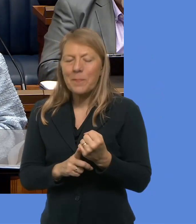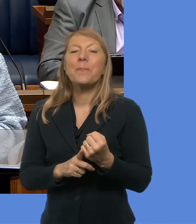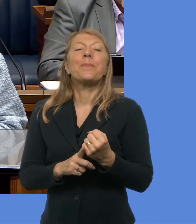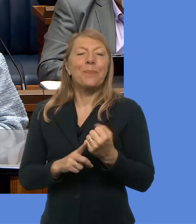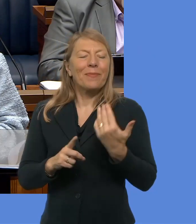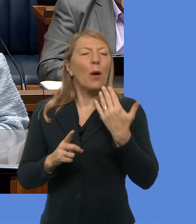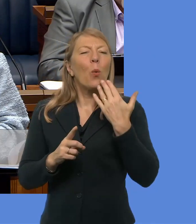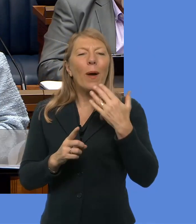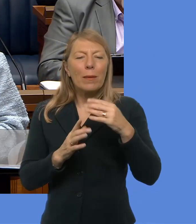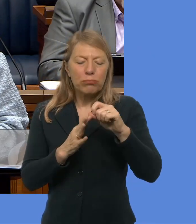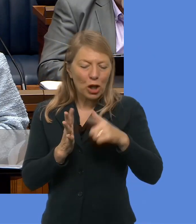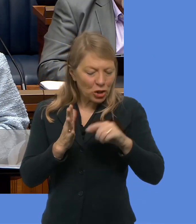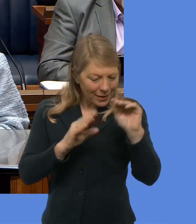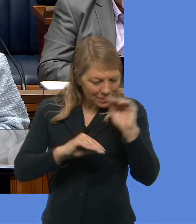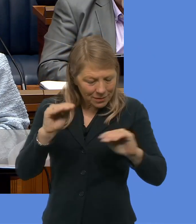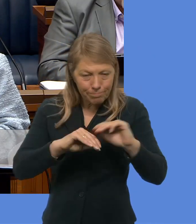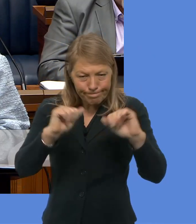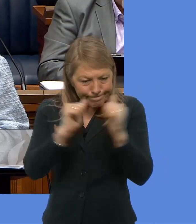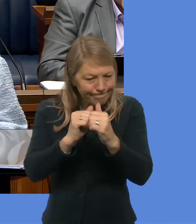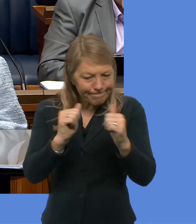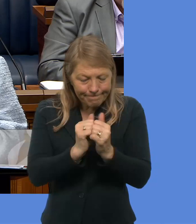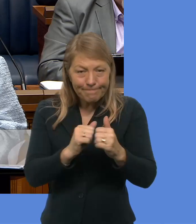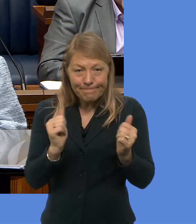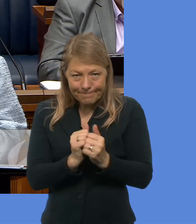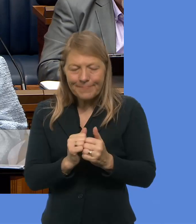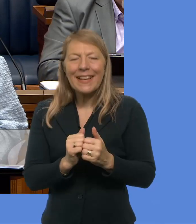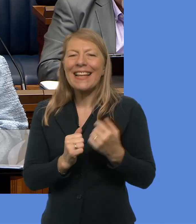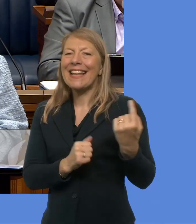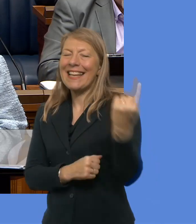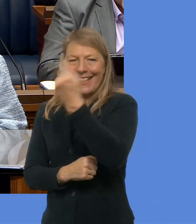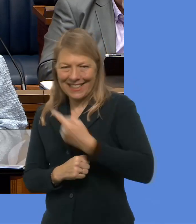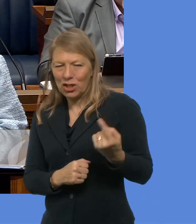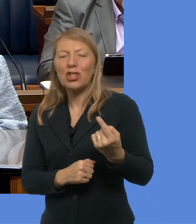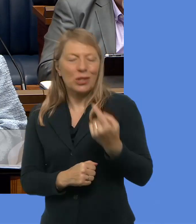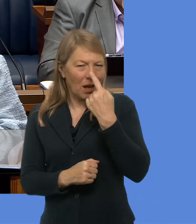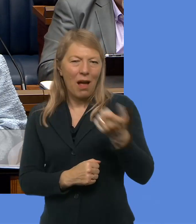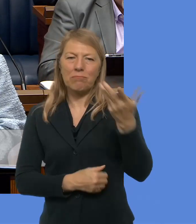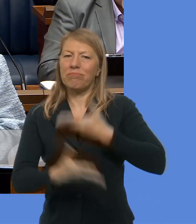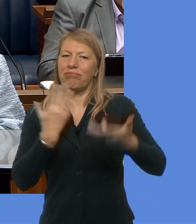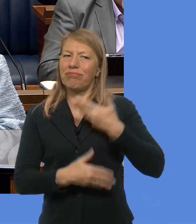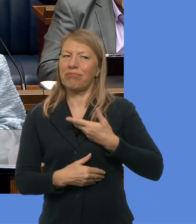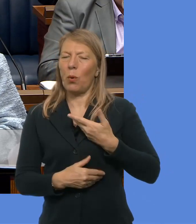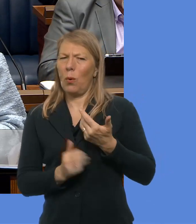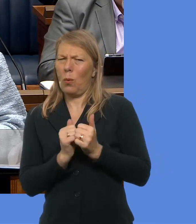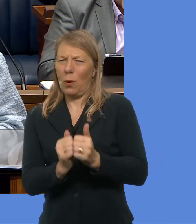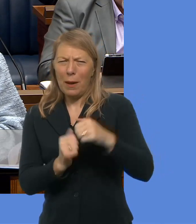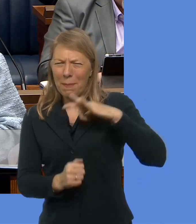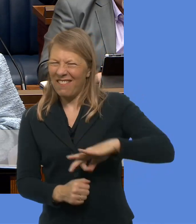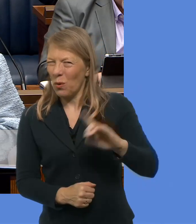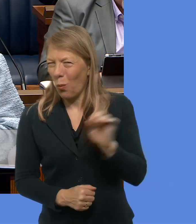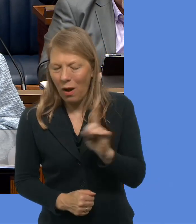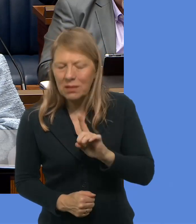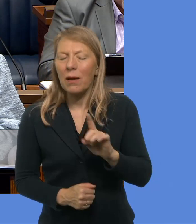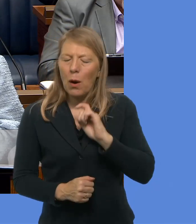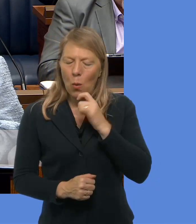full business case, each deal will be able to clearly identify the benefits of its overall investment at deal level, and once each of the